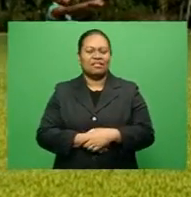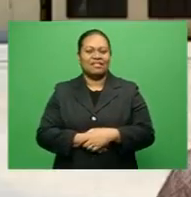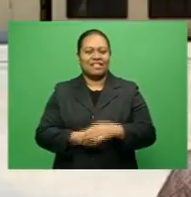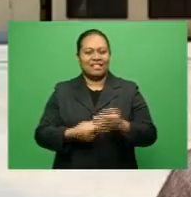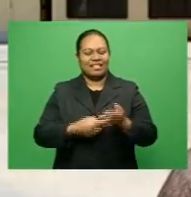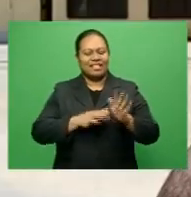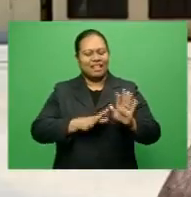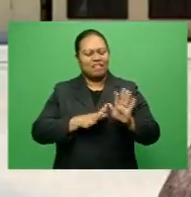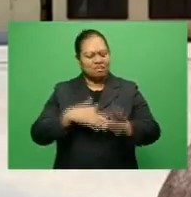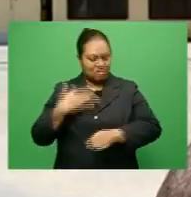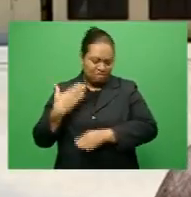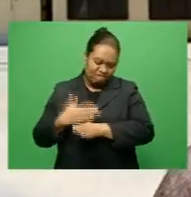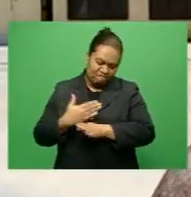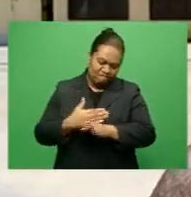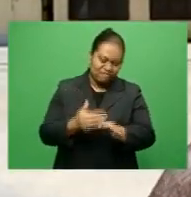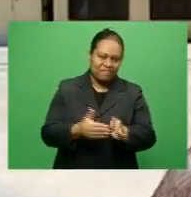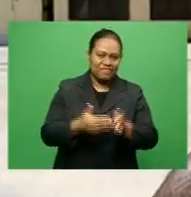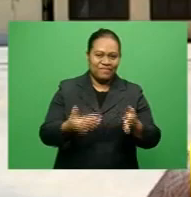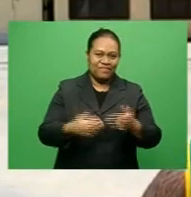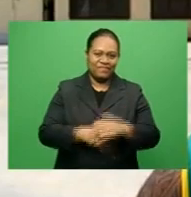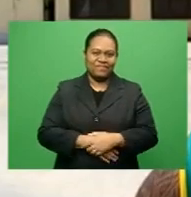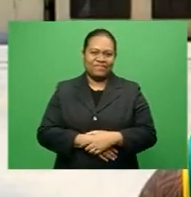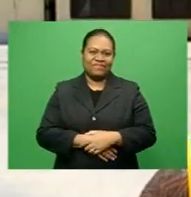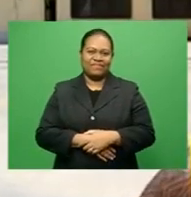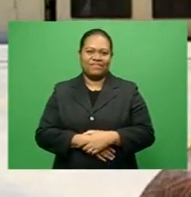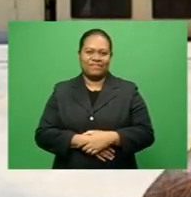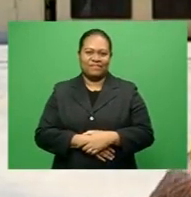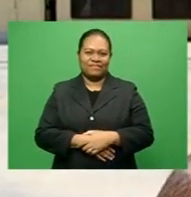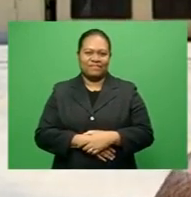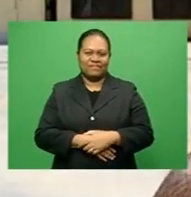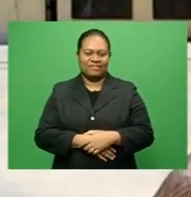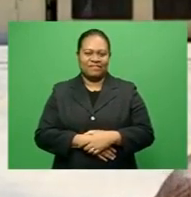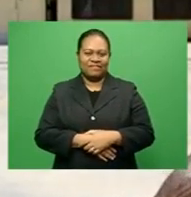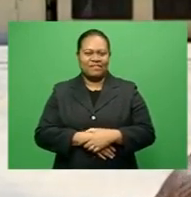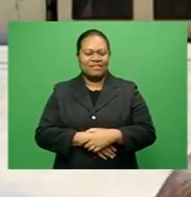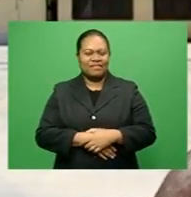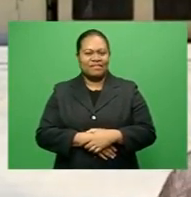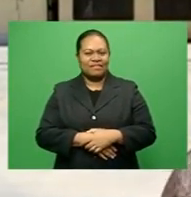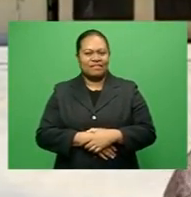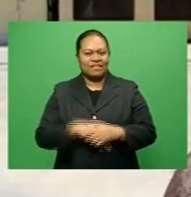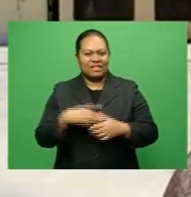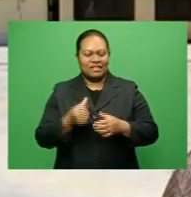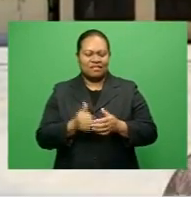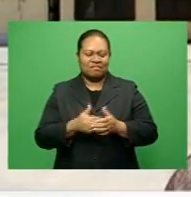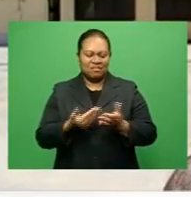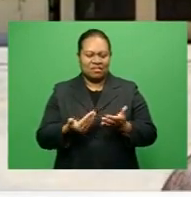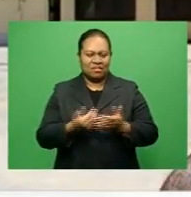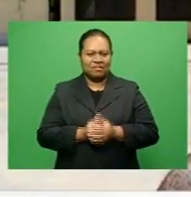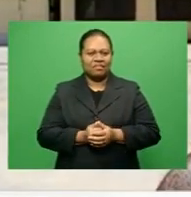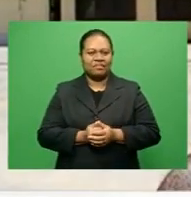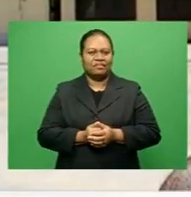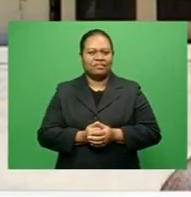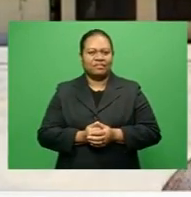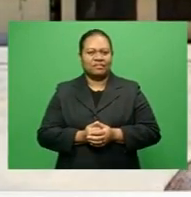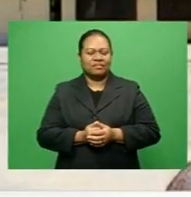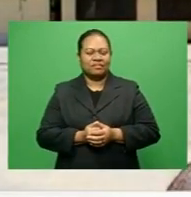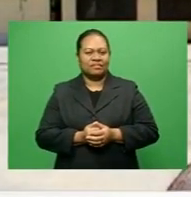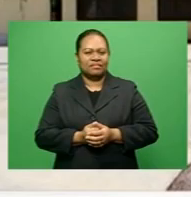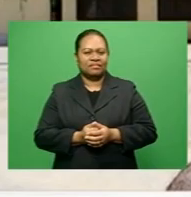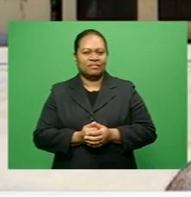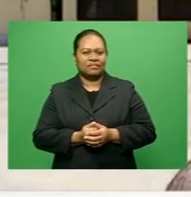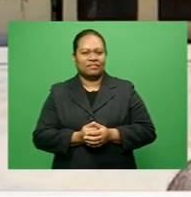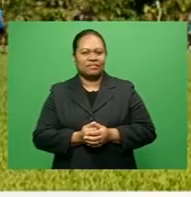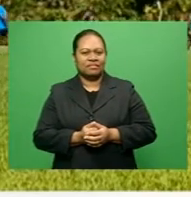level team has been working on. A few areas that we've been lacking in is our set piece and ball retention. That